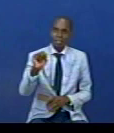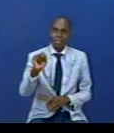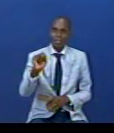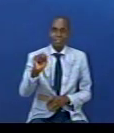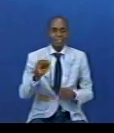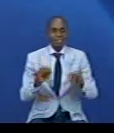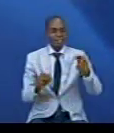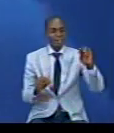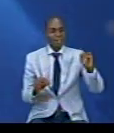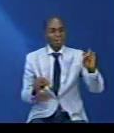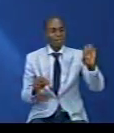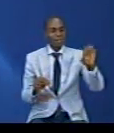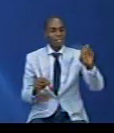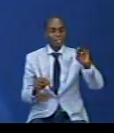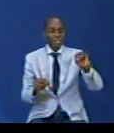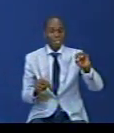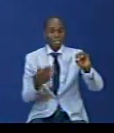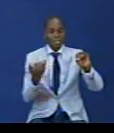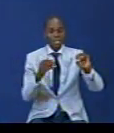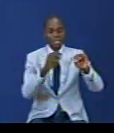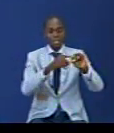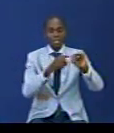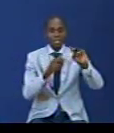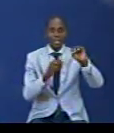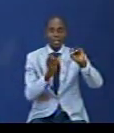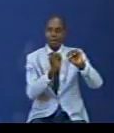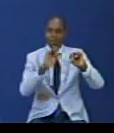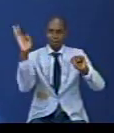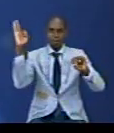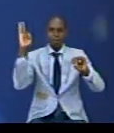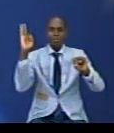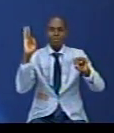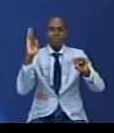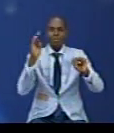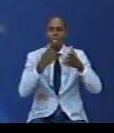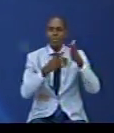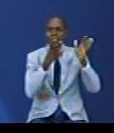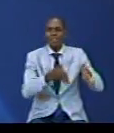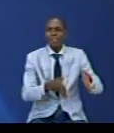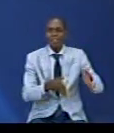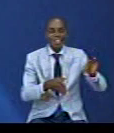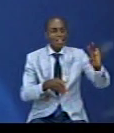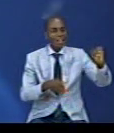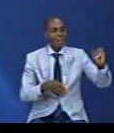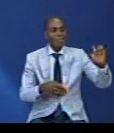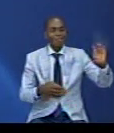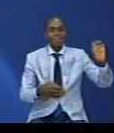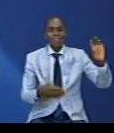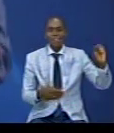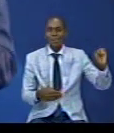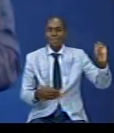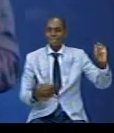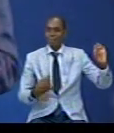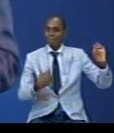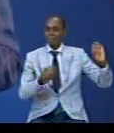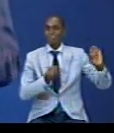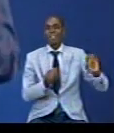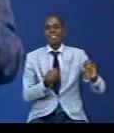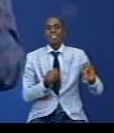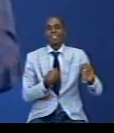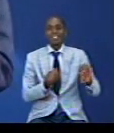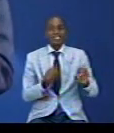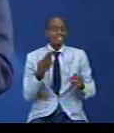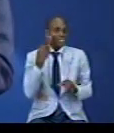M-E-N, remove the N. With me, this is impossible. Think about the things